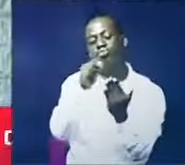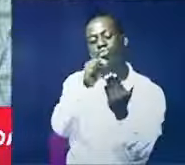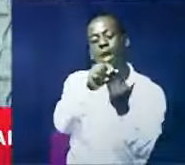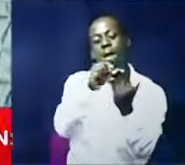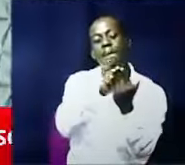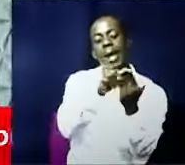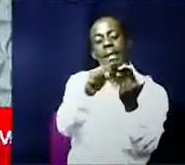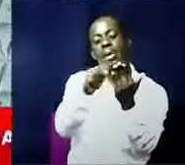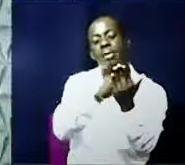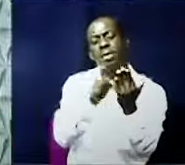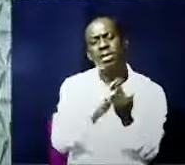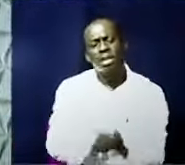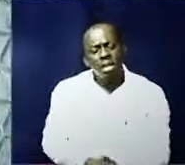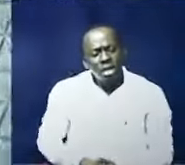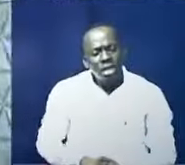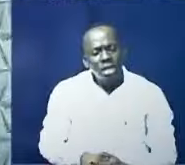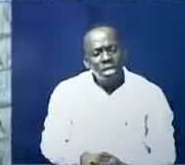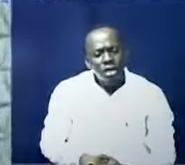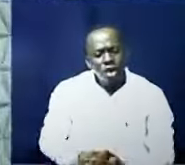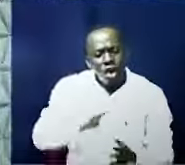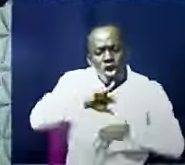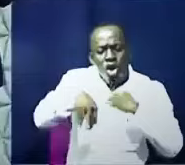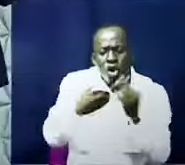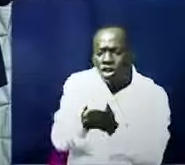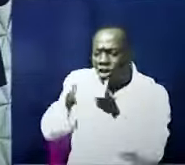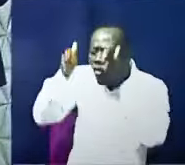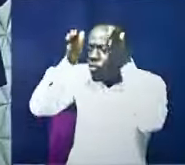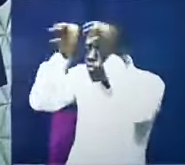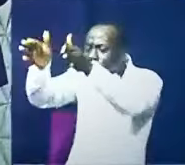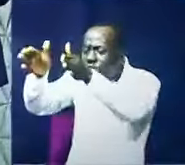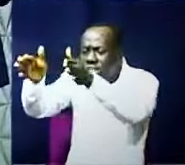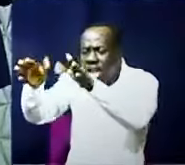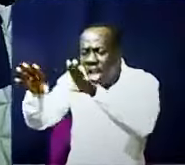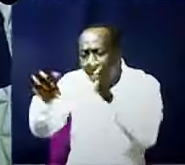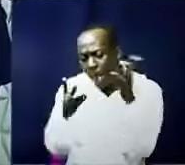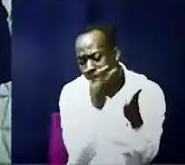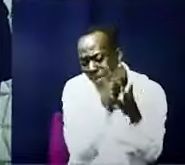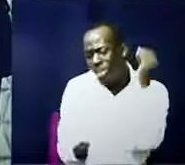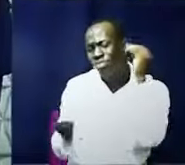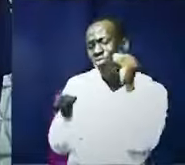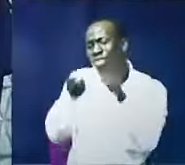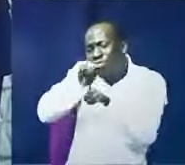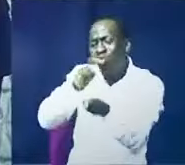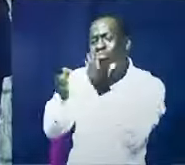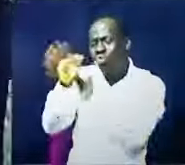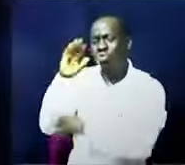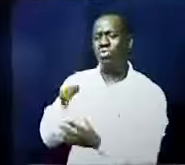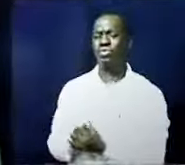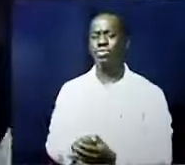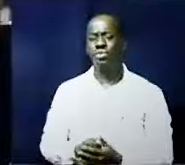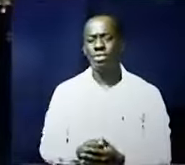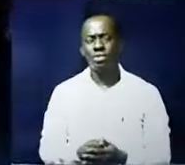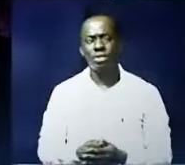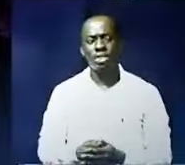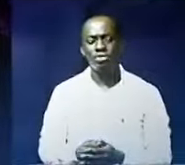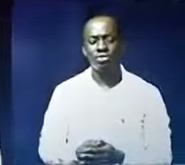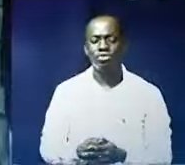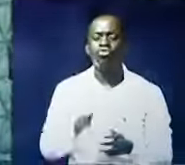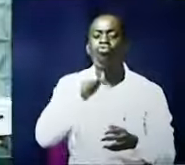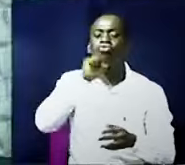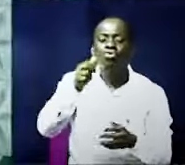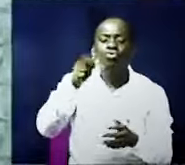in every and before they will say, Jack, they never read the Bible, they never had time for God.